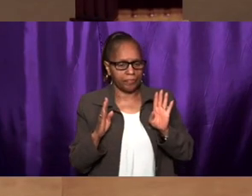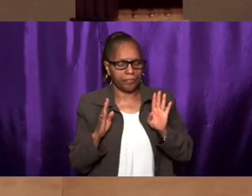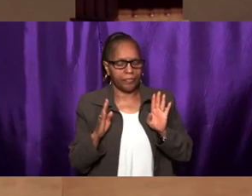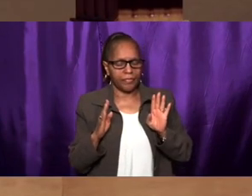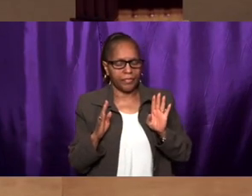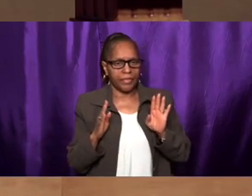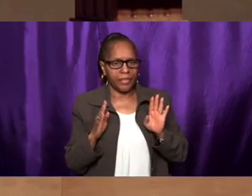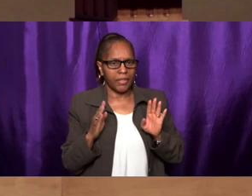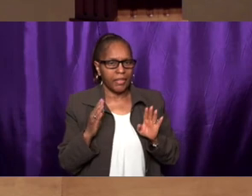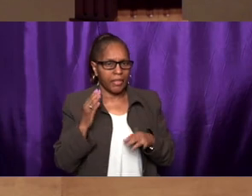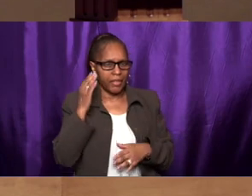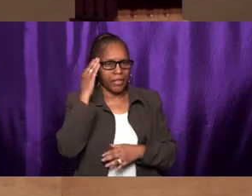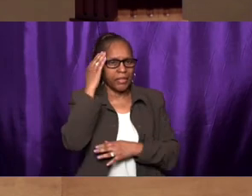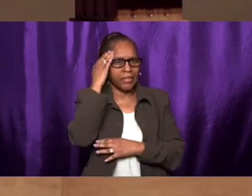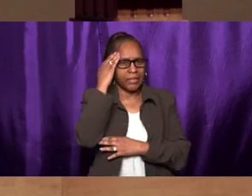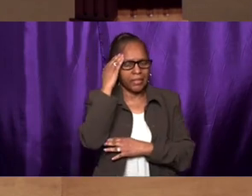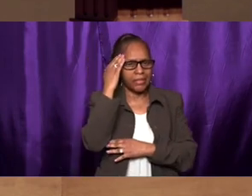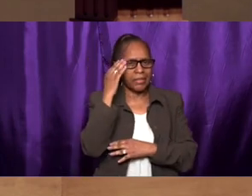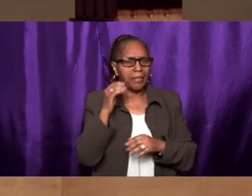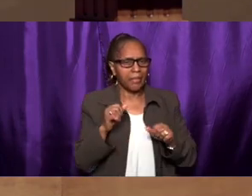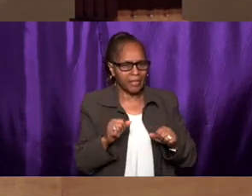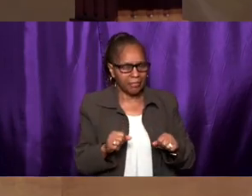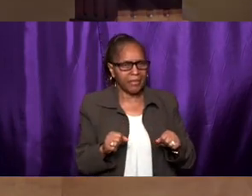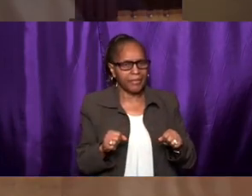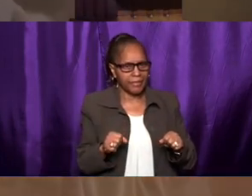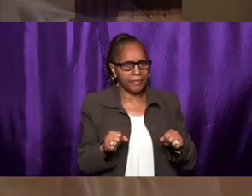that they sense possibilities,